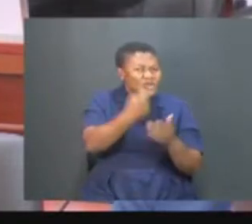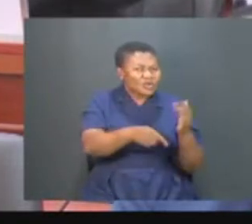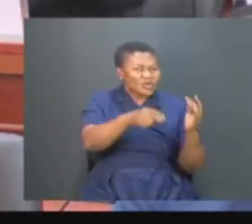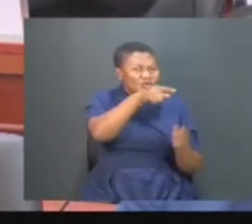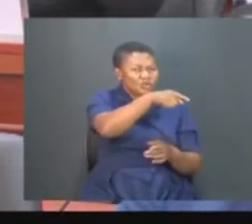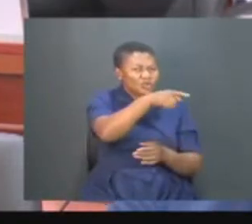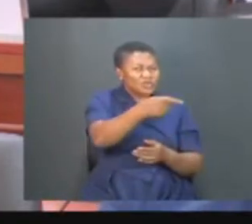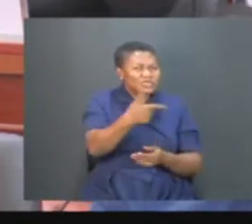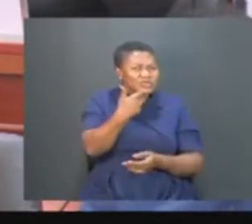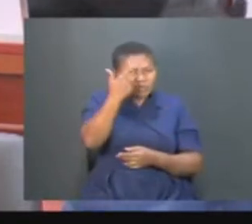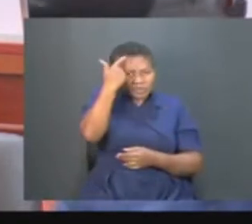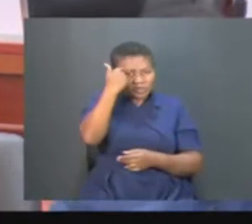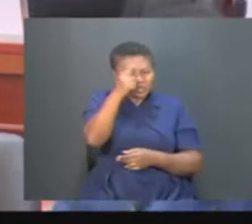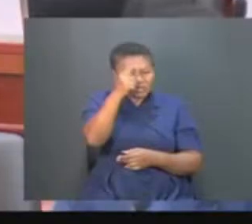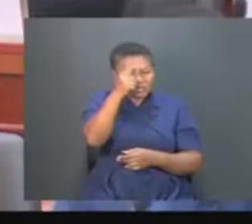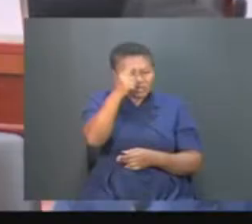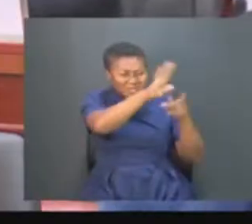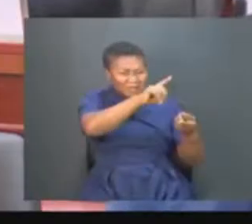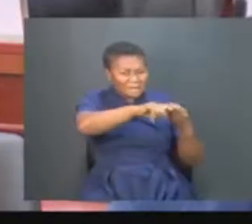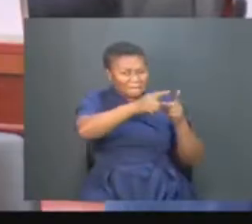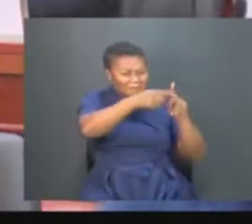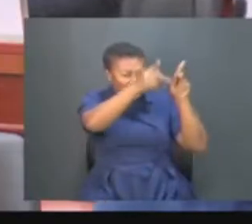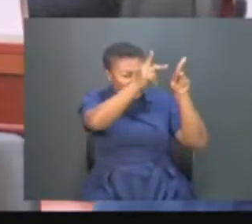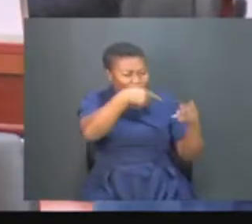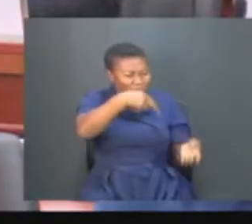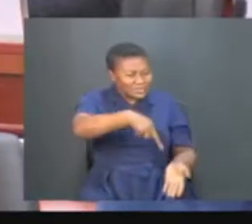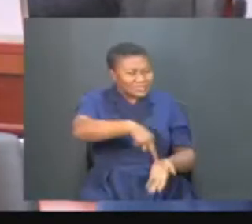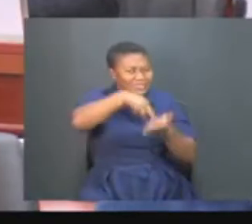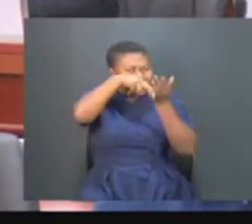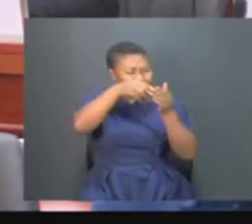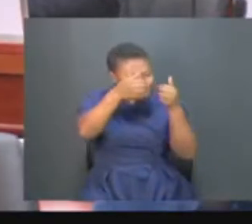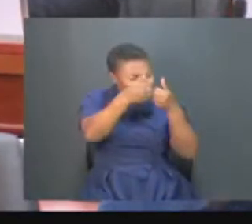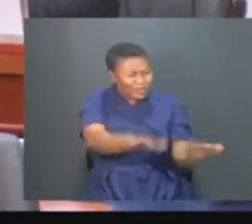constituency. So Mr. Speaker,